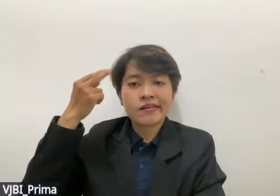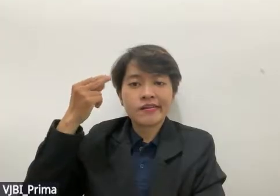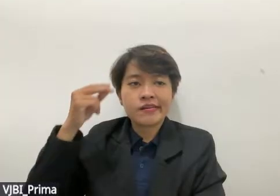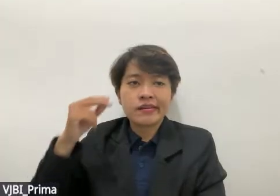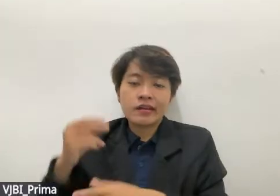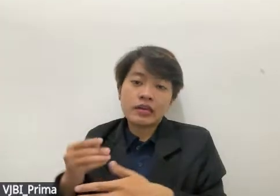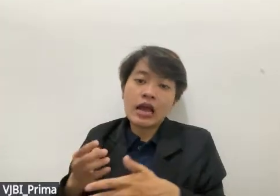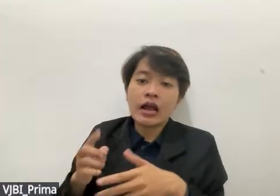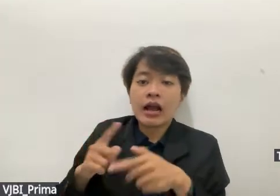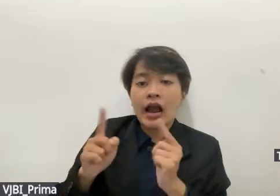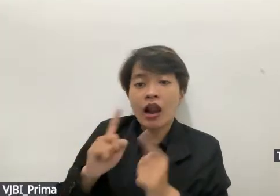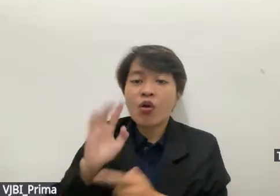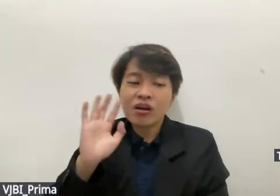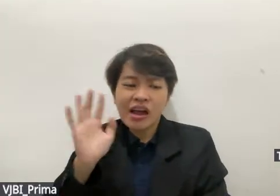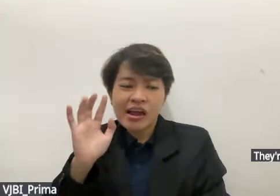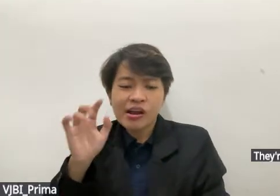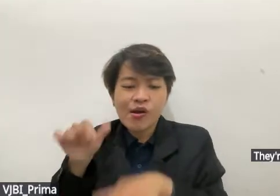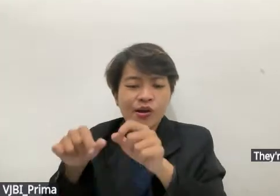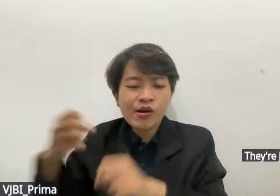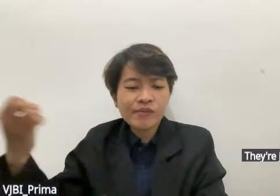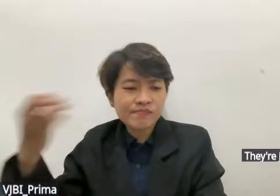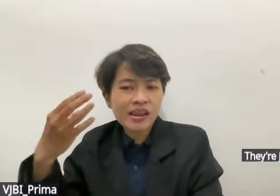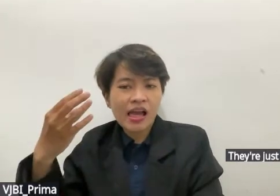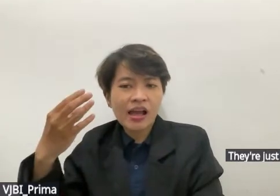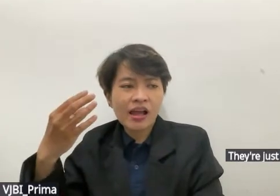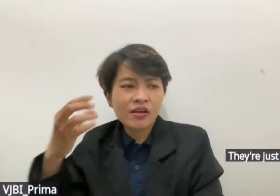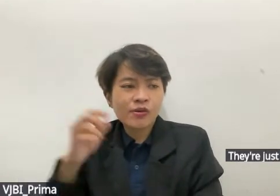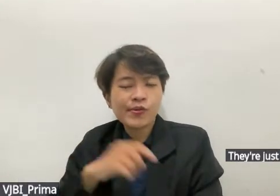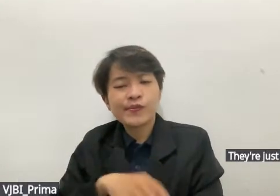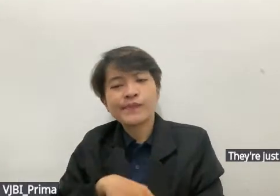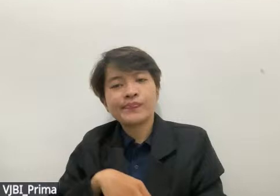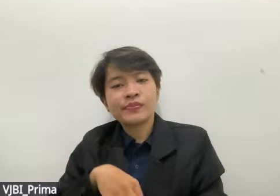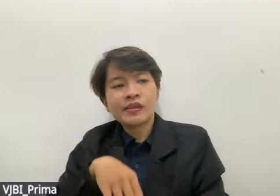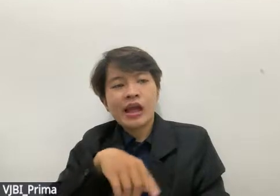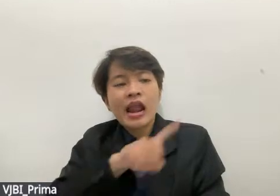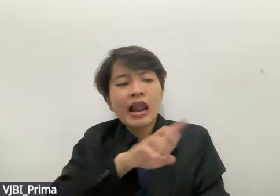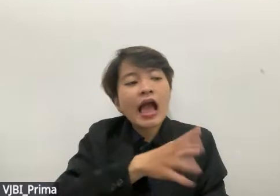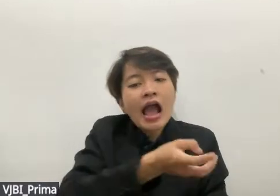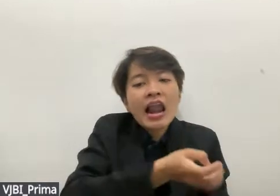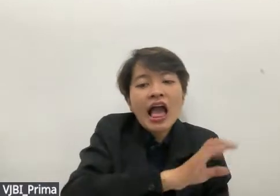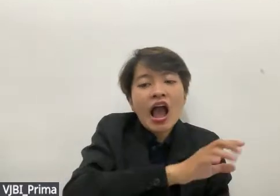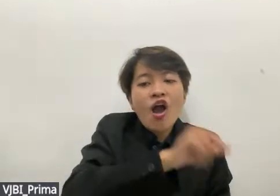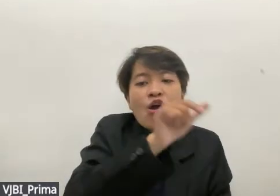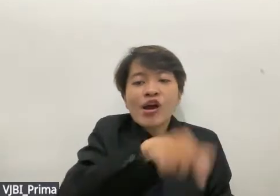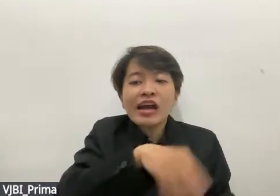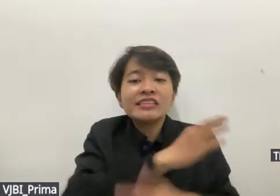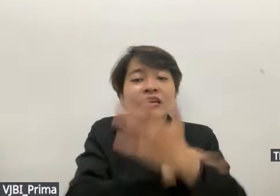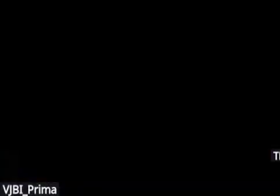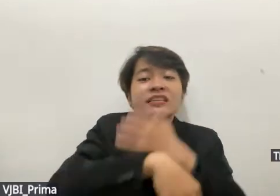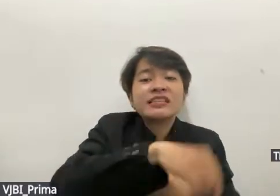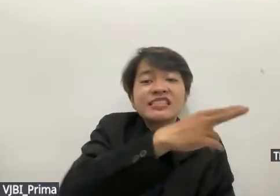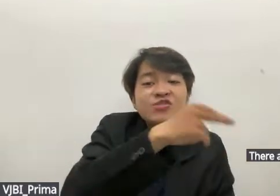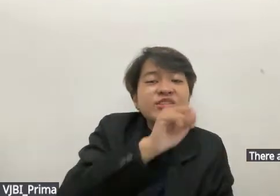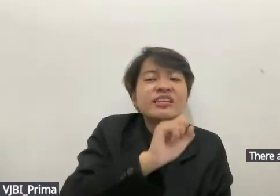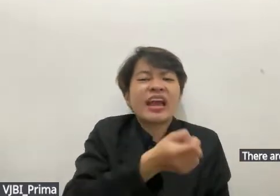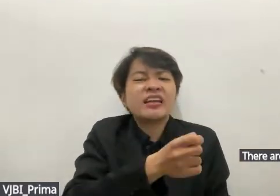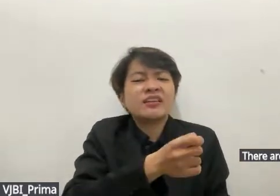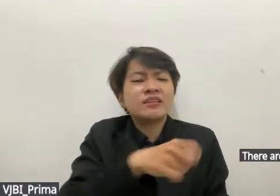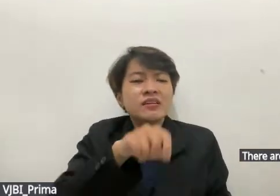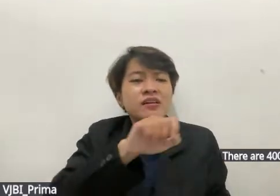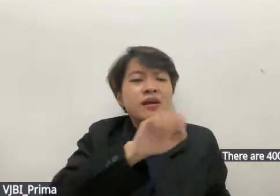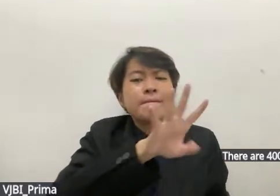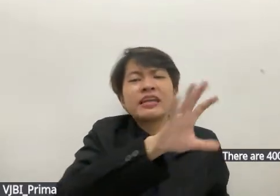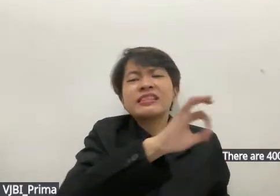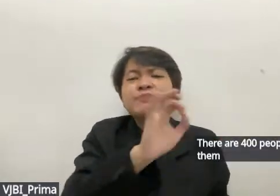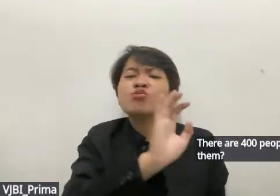they're just, 400 of you. There are 400 people in Indonesia who have disabilities, so why do I care